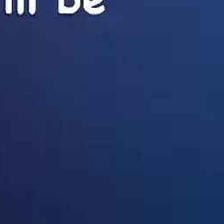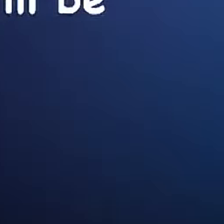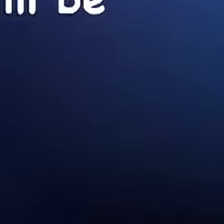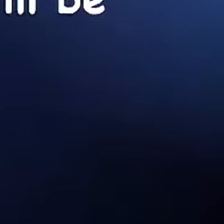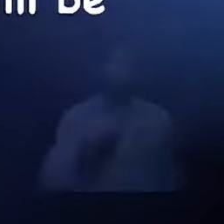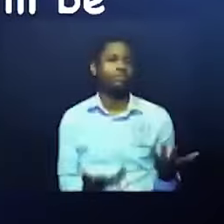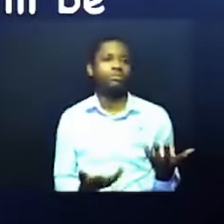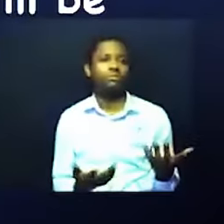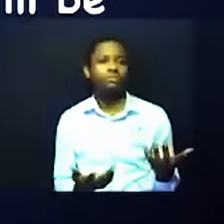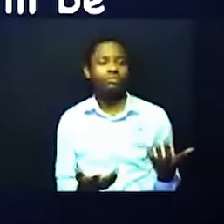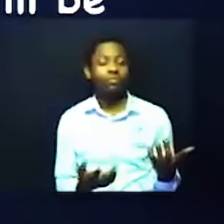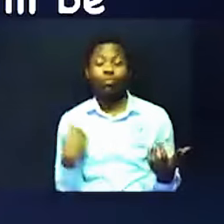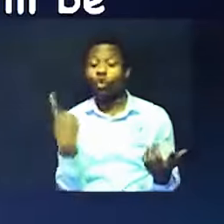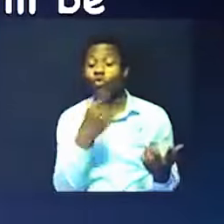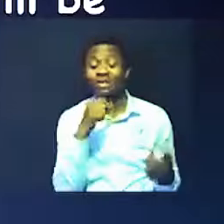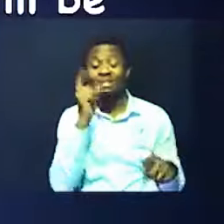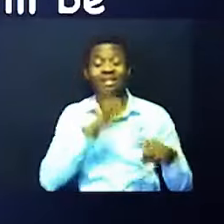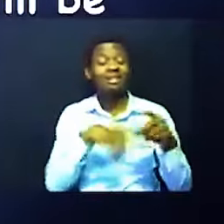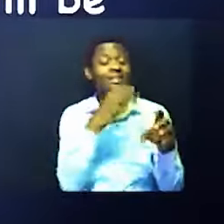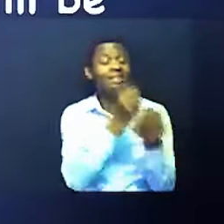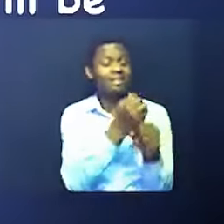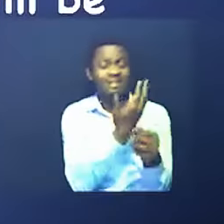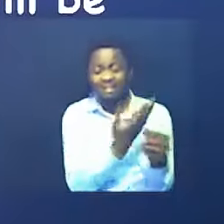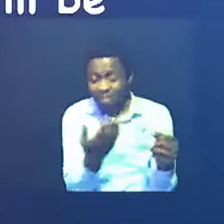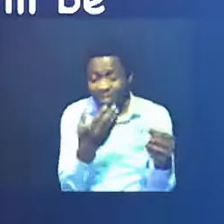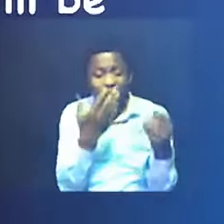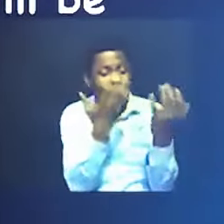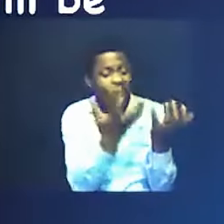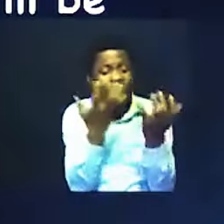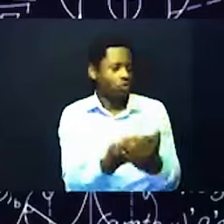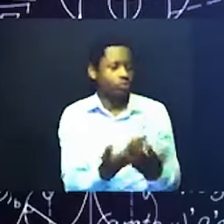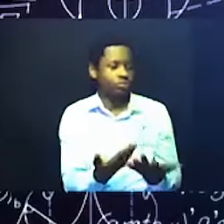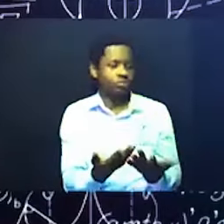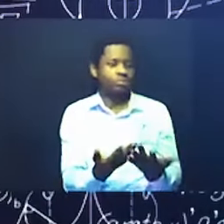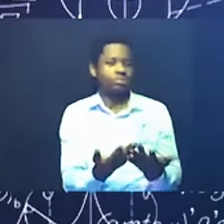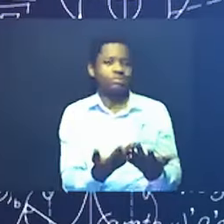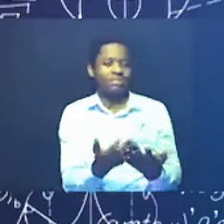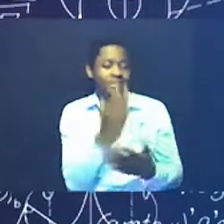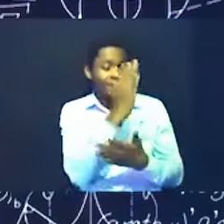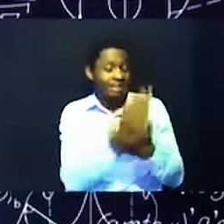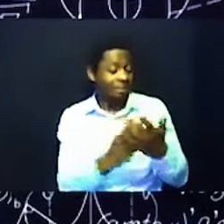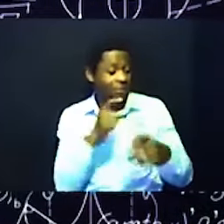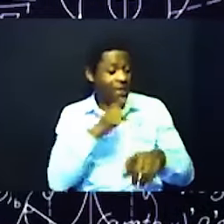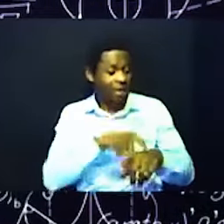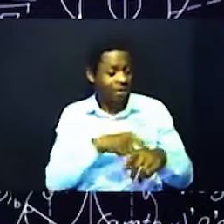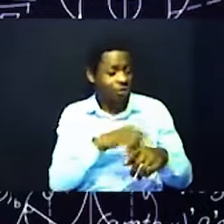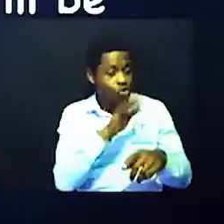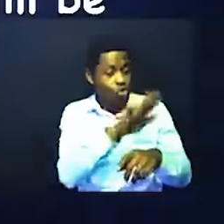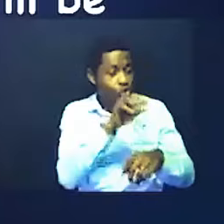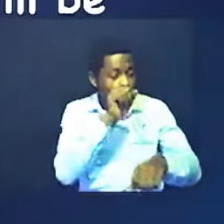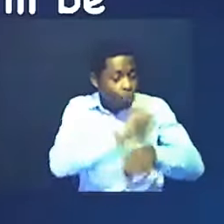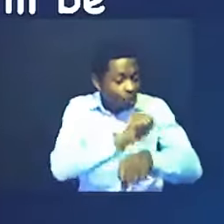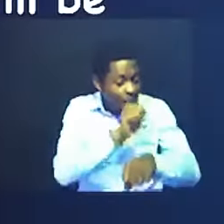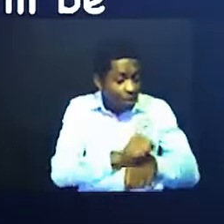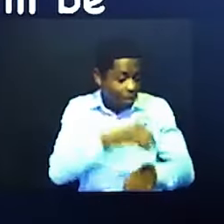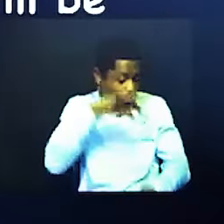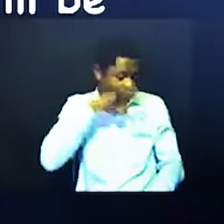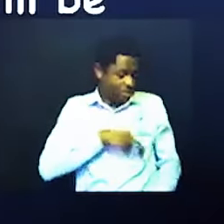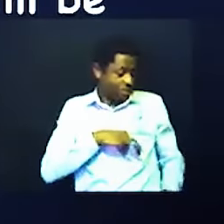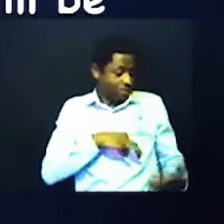do not always get what we expected even what you work very hard